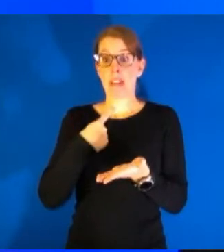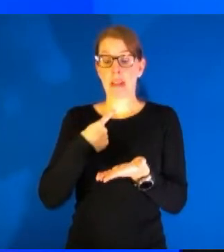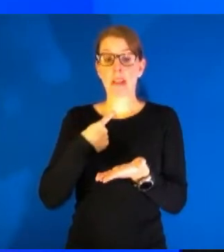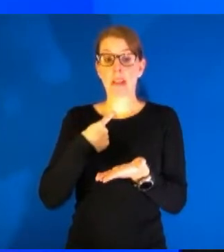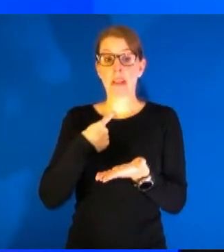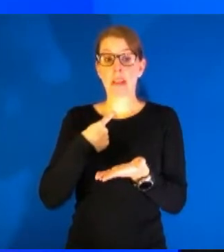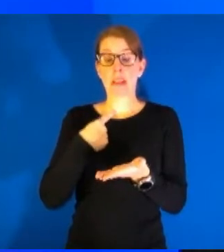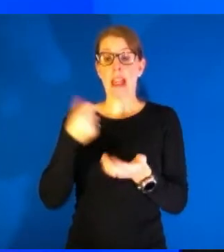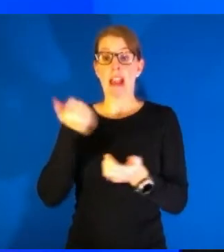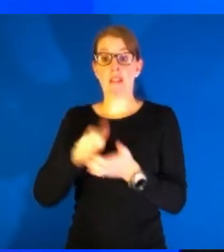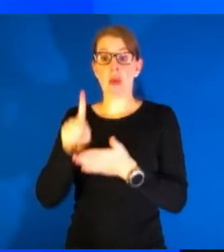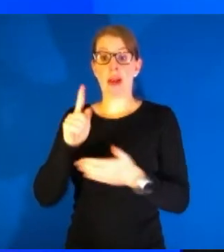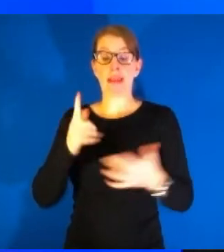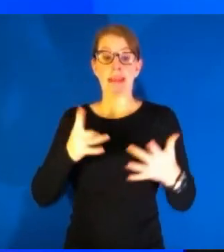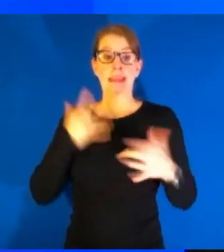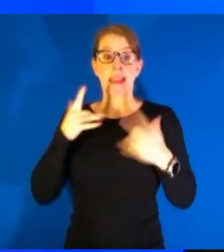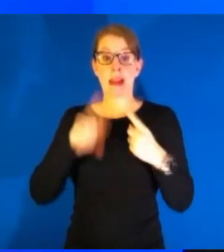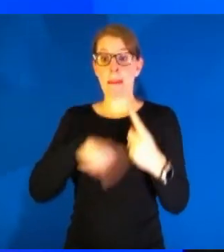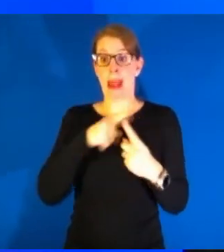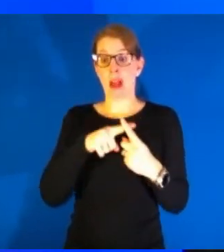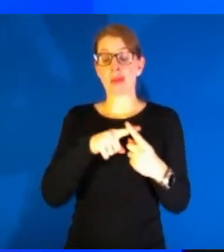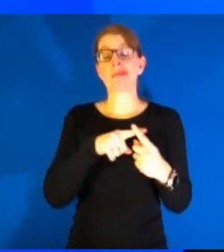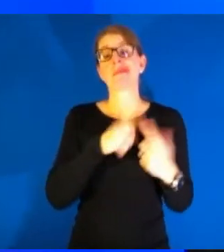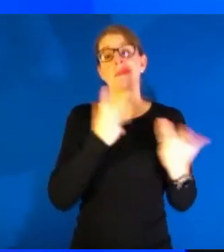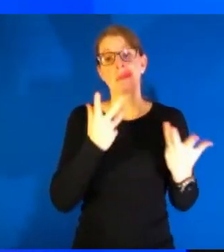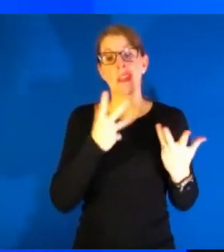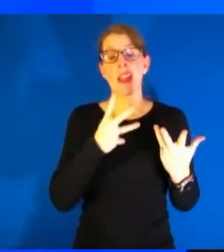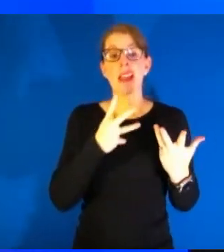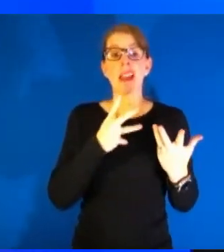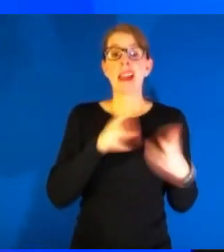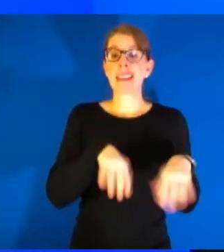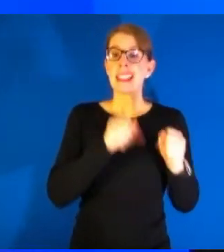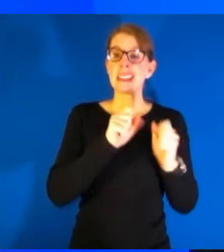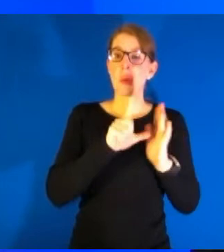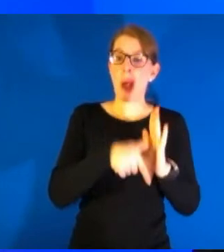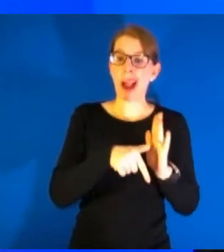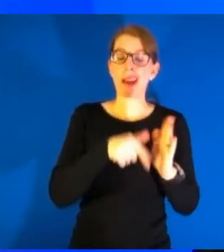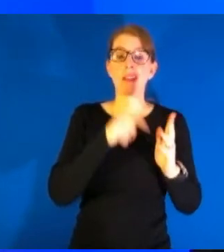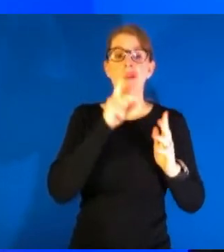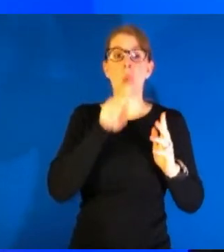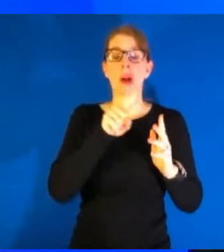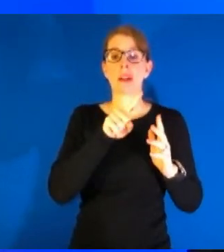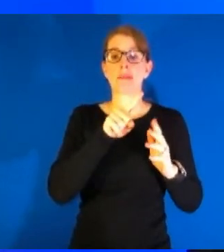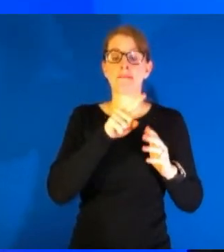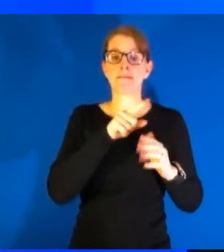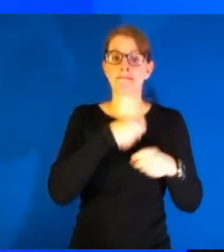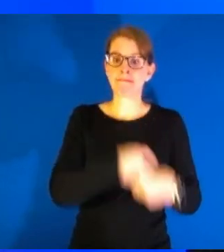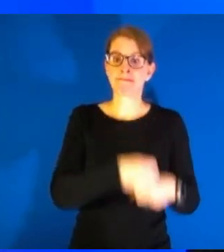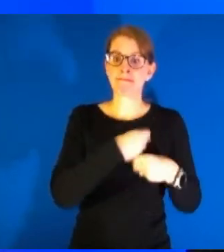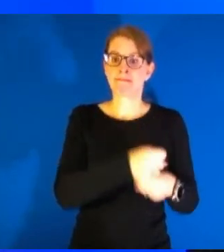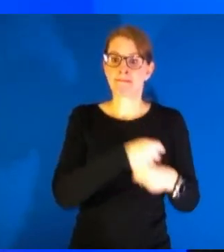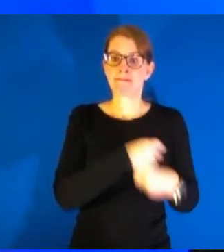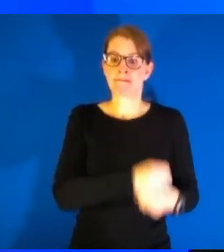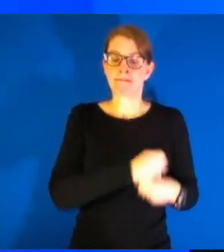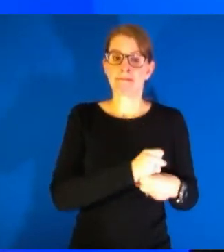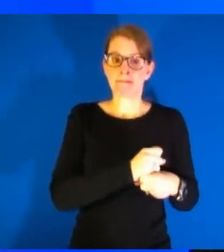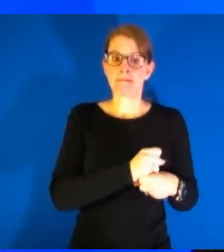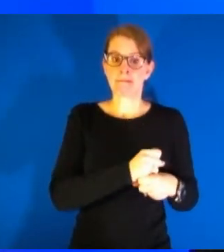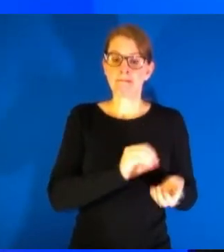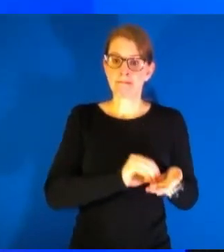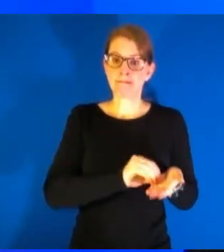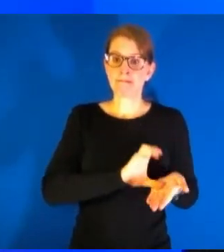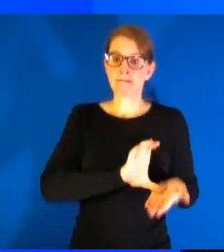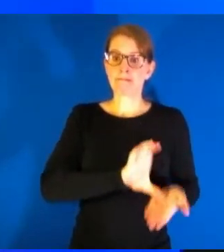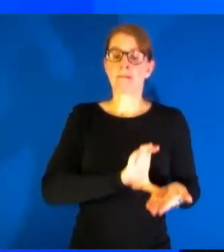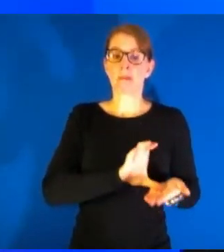excited about, that Dr. Stites was talking about. So it just takes a while for manufacturers to ramp up their production of those drugs, and the demand is, as you know, in the